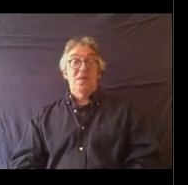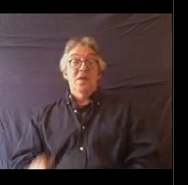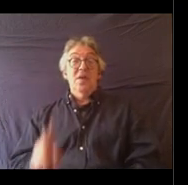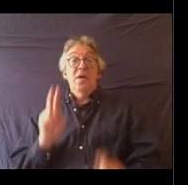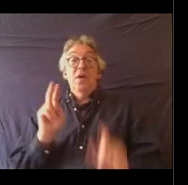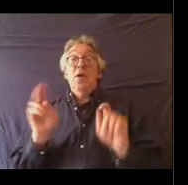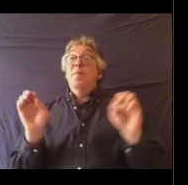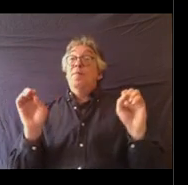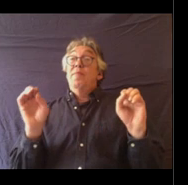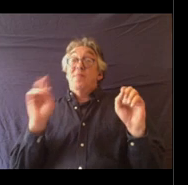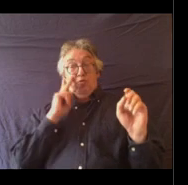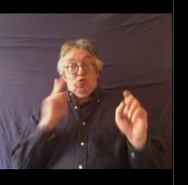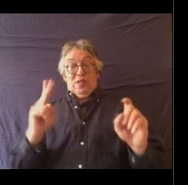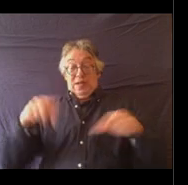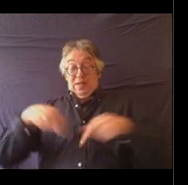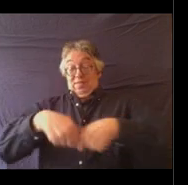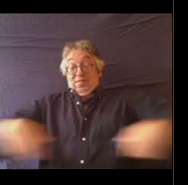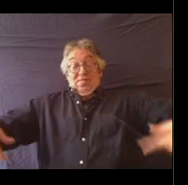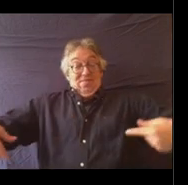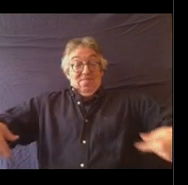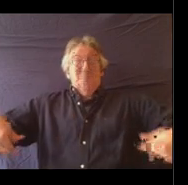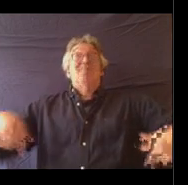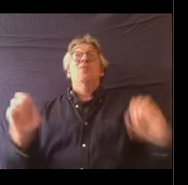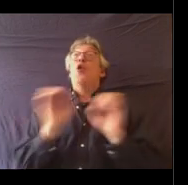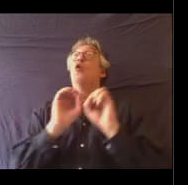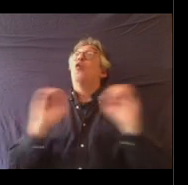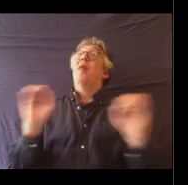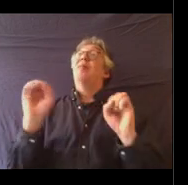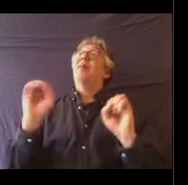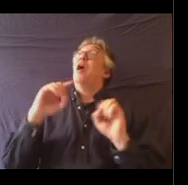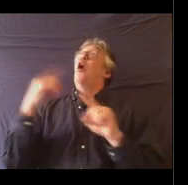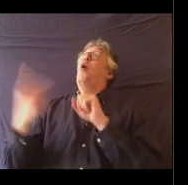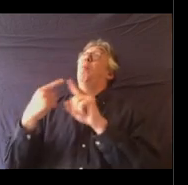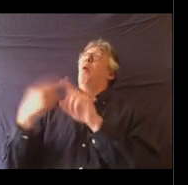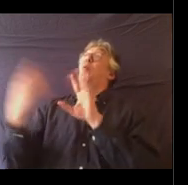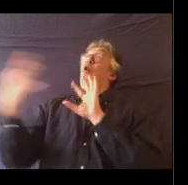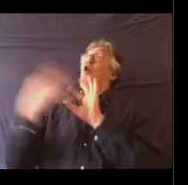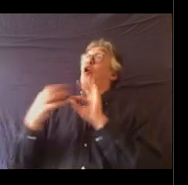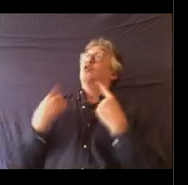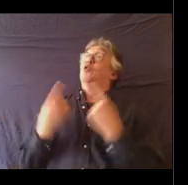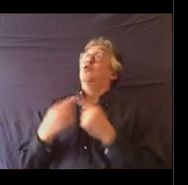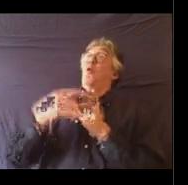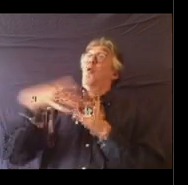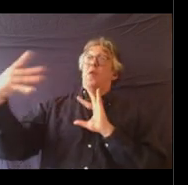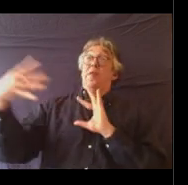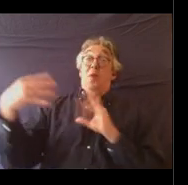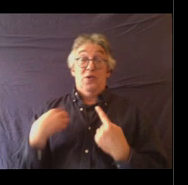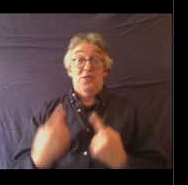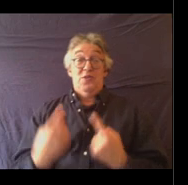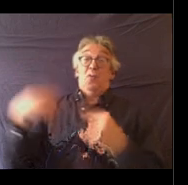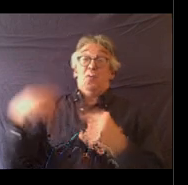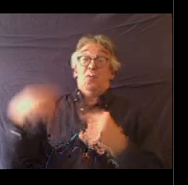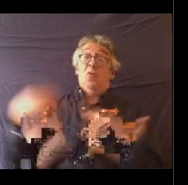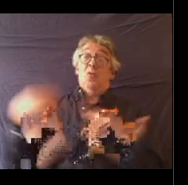nothing about us without us. So we are really happy that you're joining us, and I will hand over to the first speaker, which is